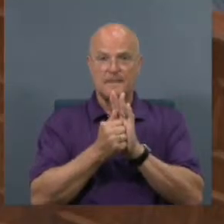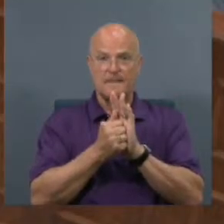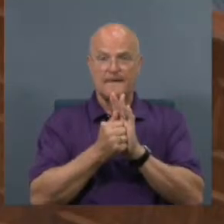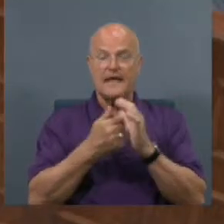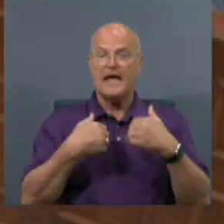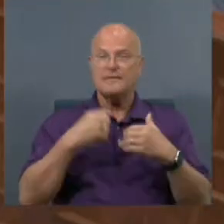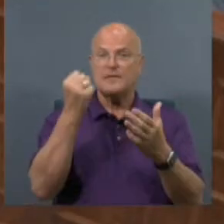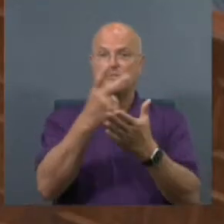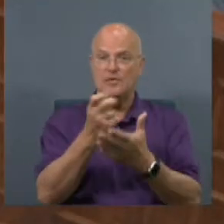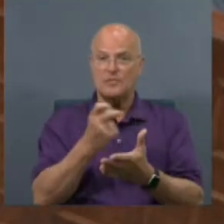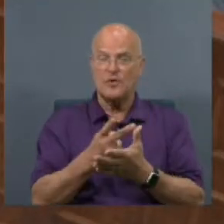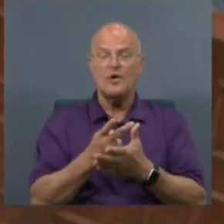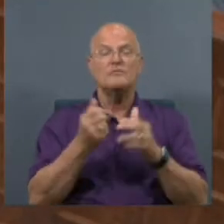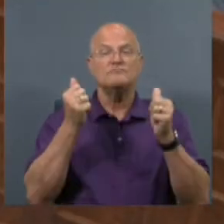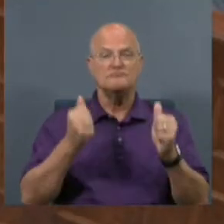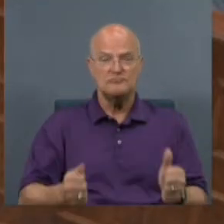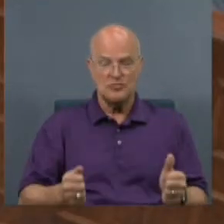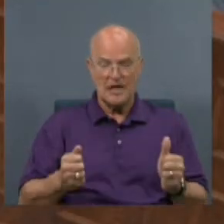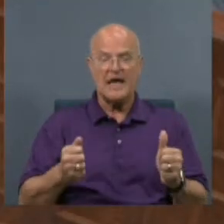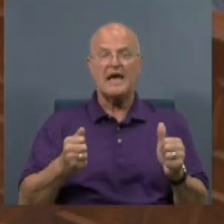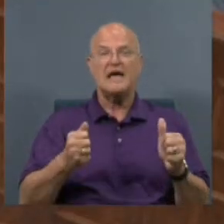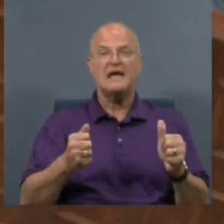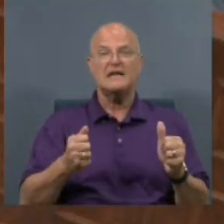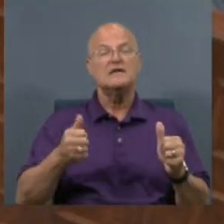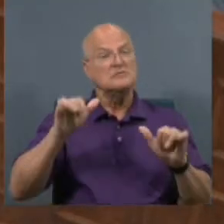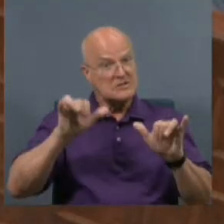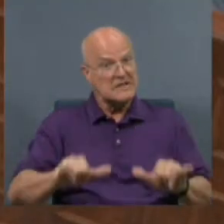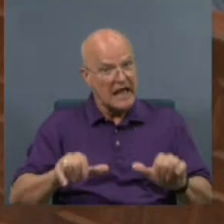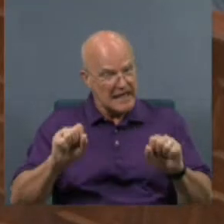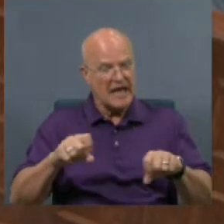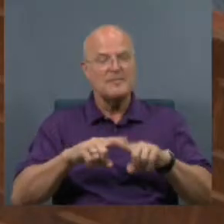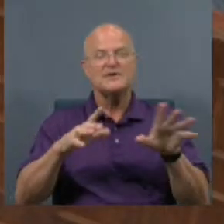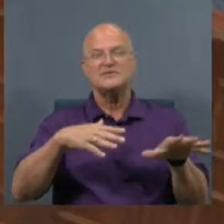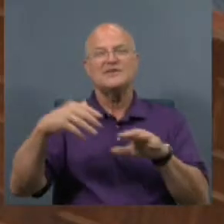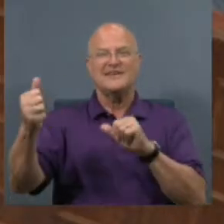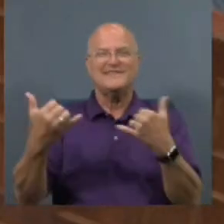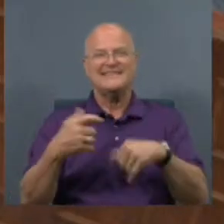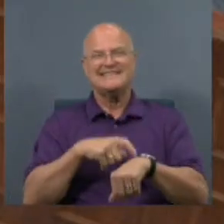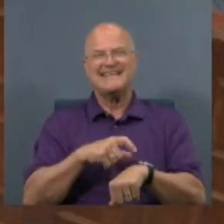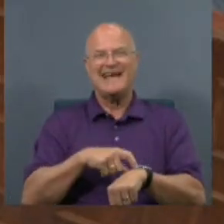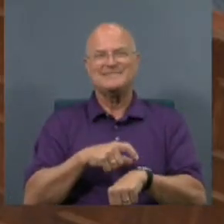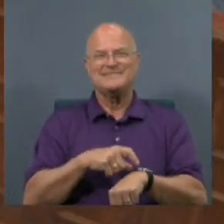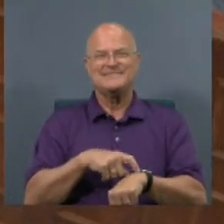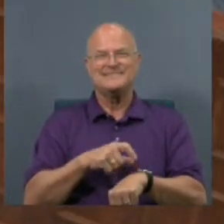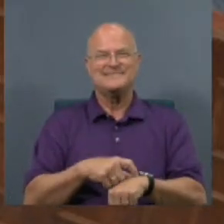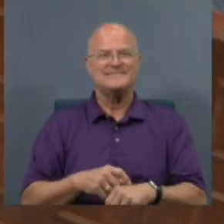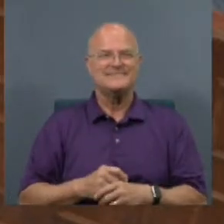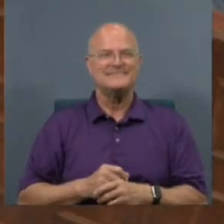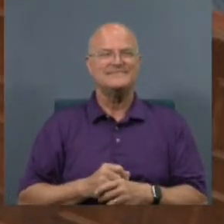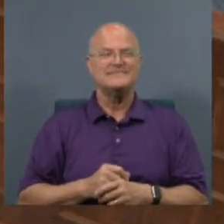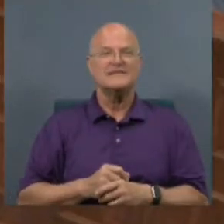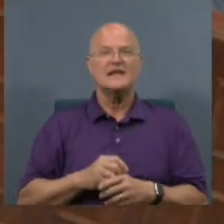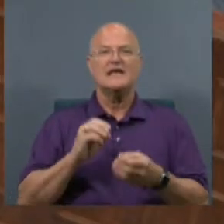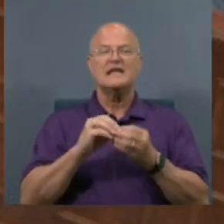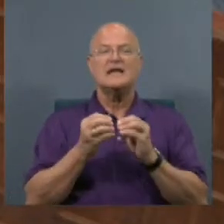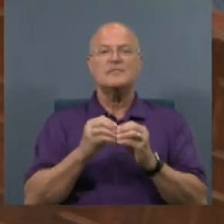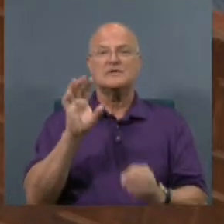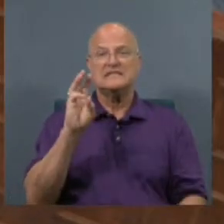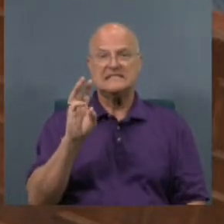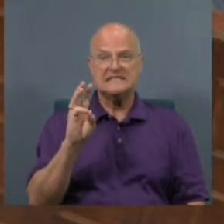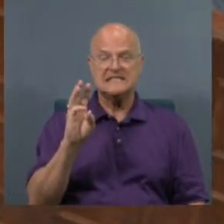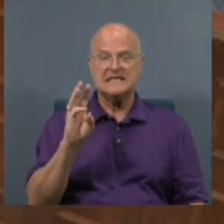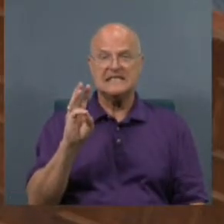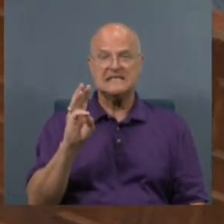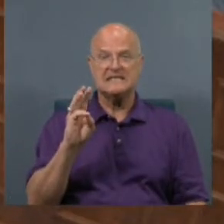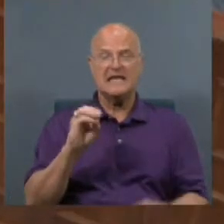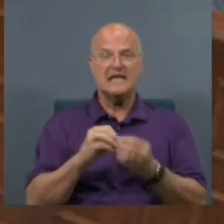it has been approved, and you're more than welcome to stay, but you can't leave at this particular time. The item 6